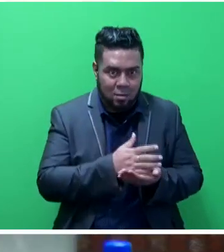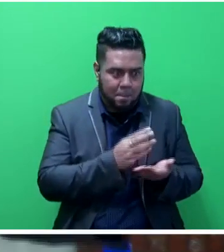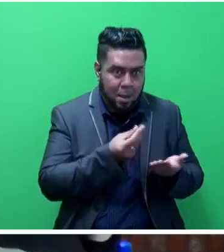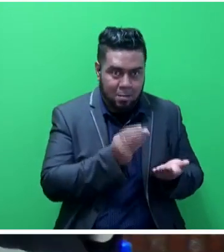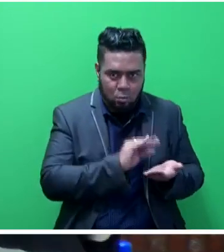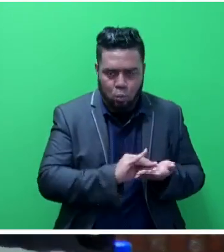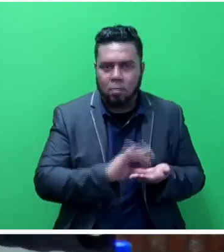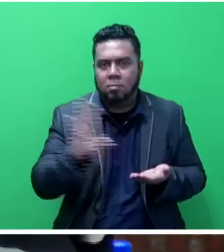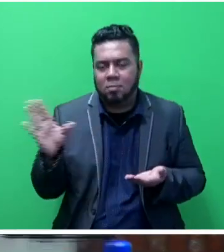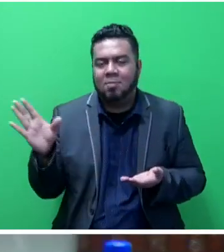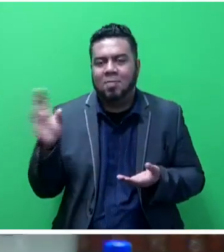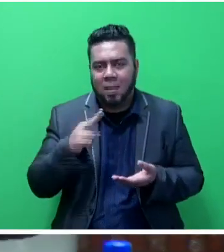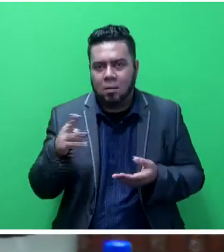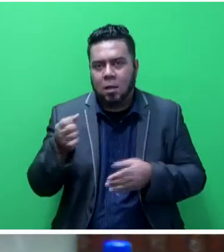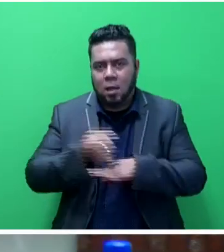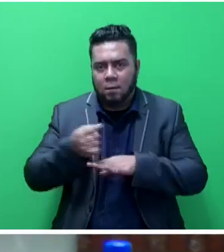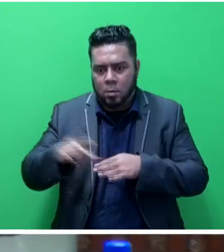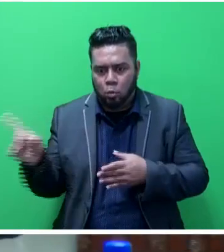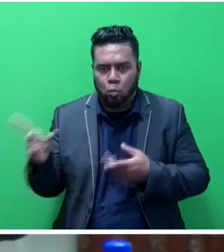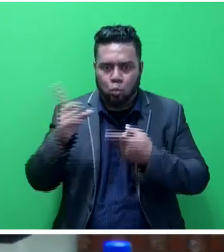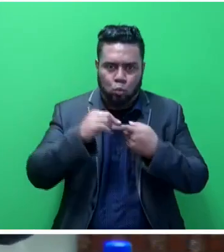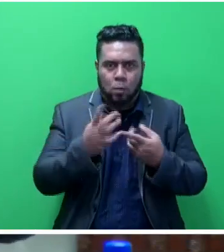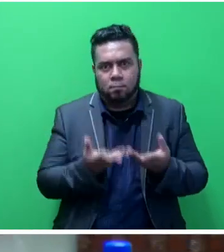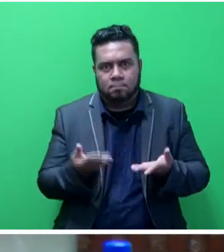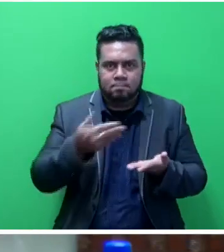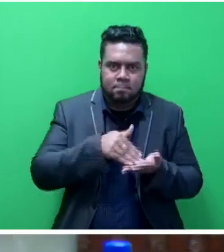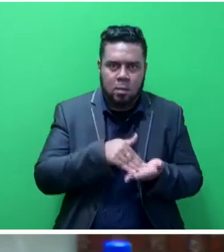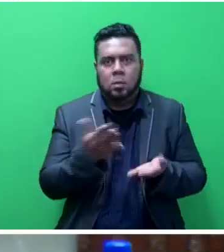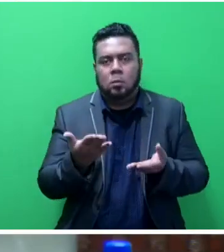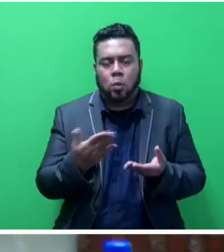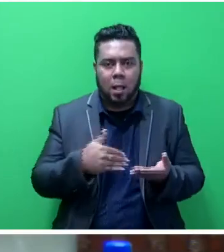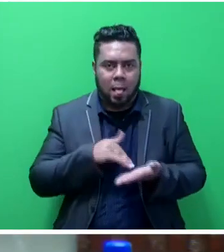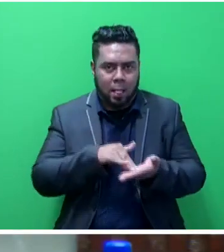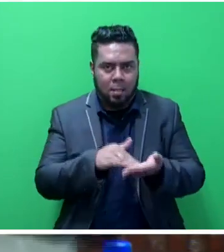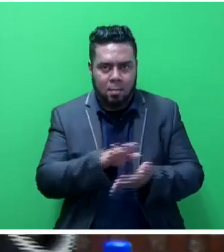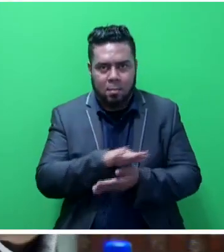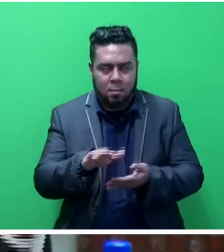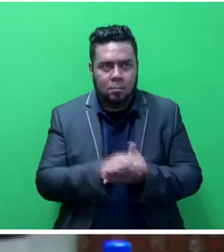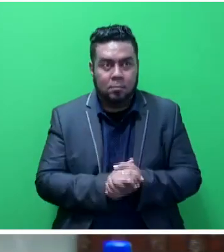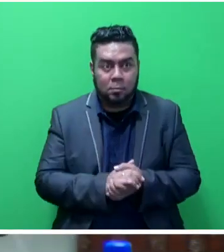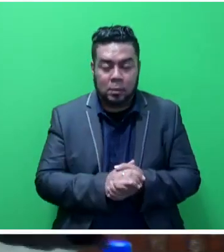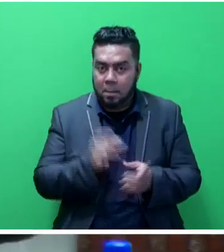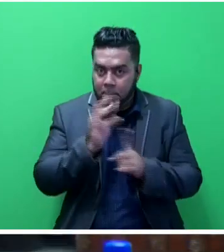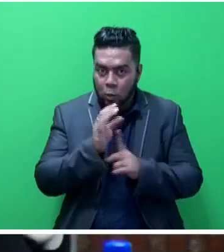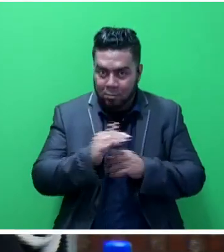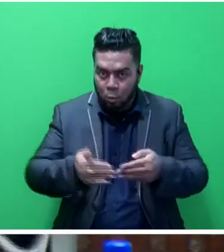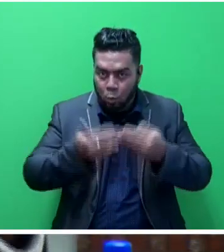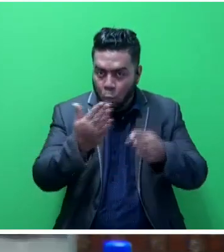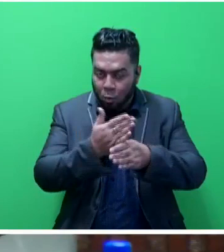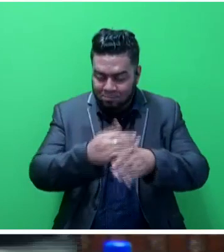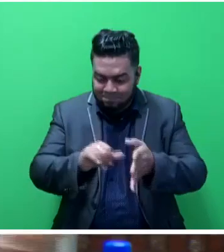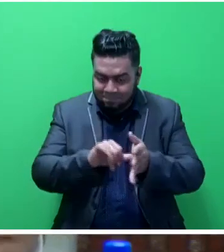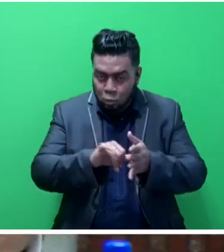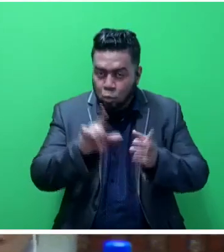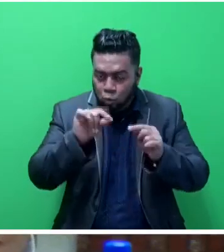get them out of the shock. So, Mr. Speaker, it's very important that we, going forward, we work hard to ensure